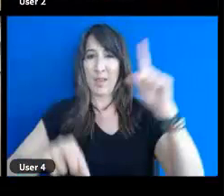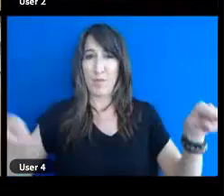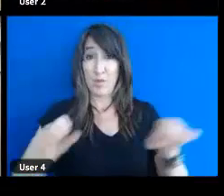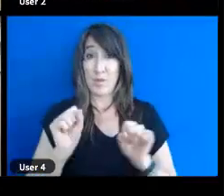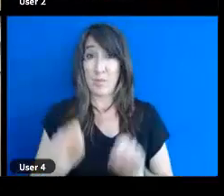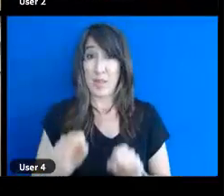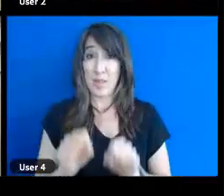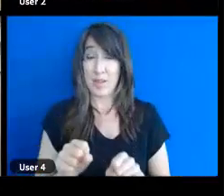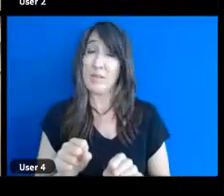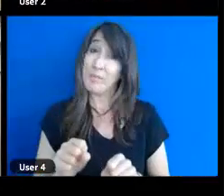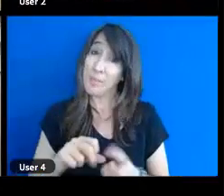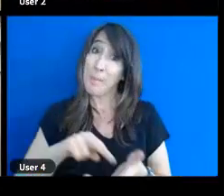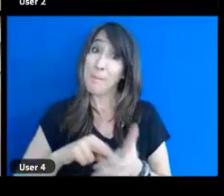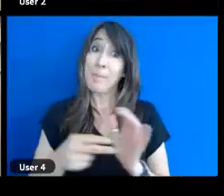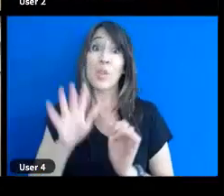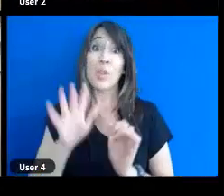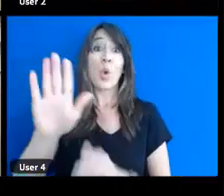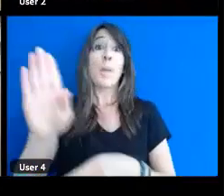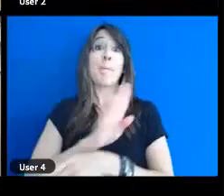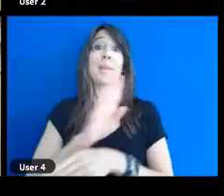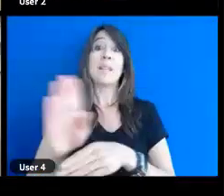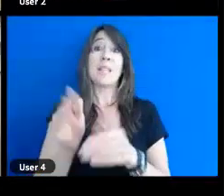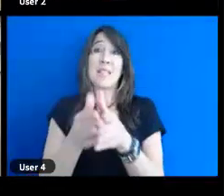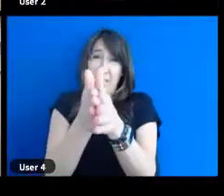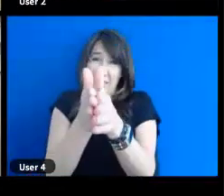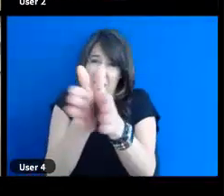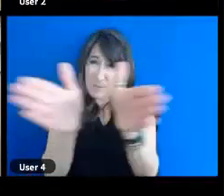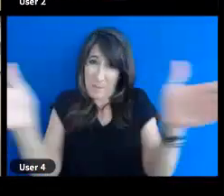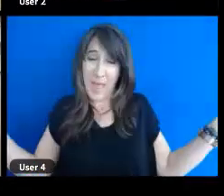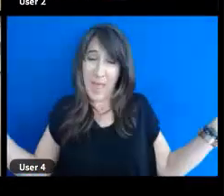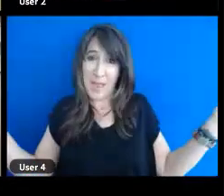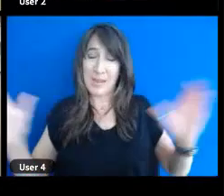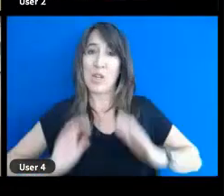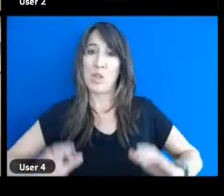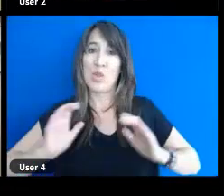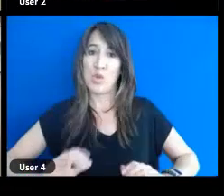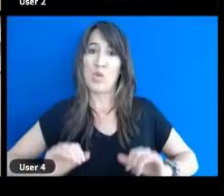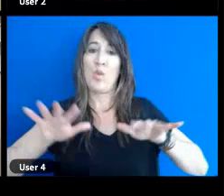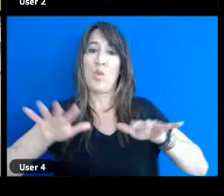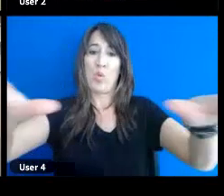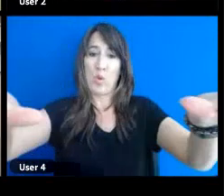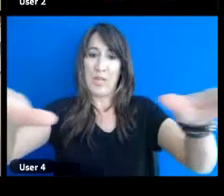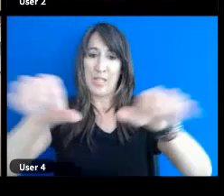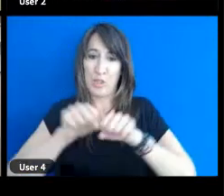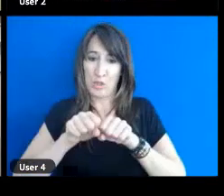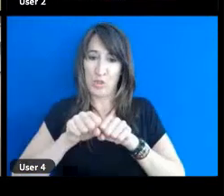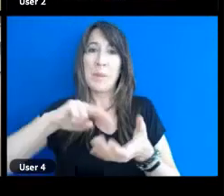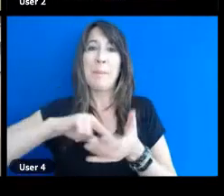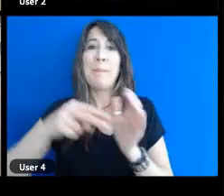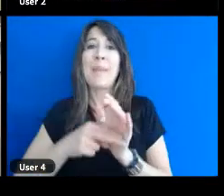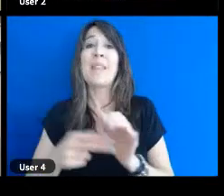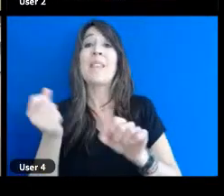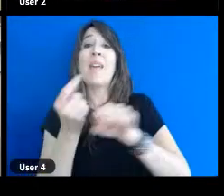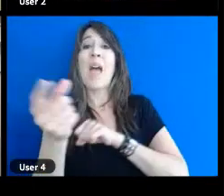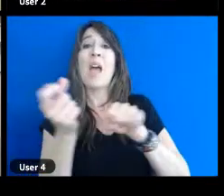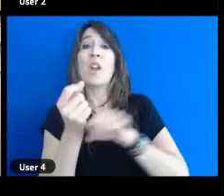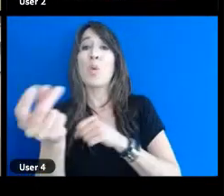For your business, that gives you an expanded consumer reach, over $55 billion